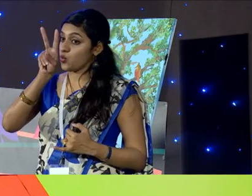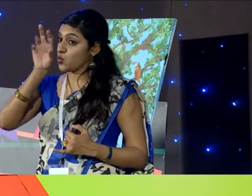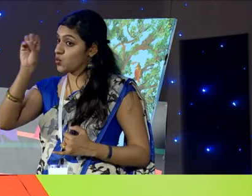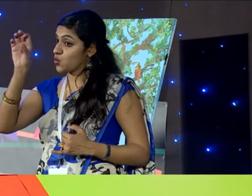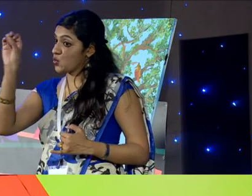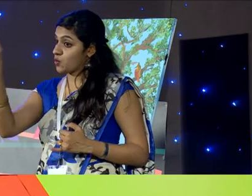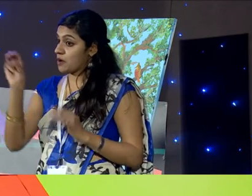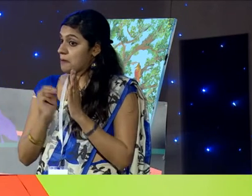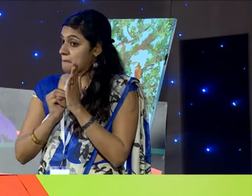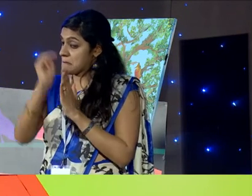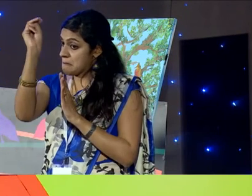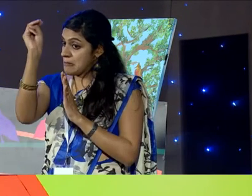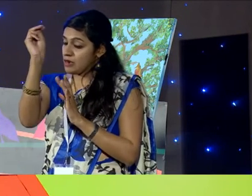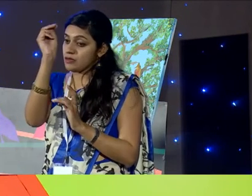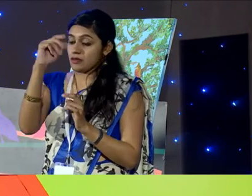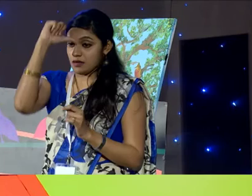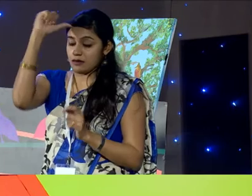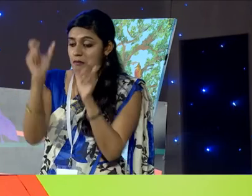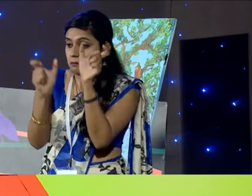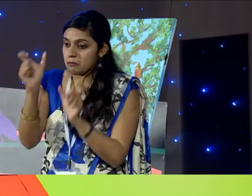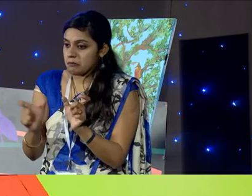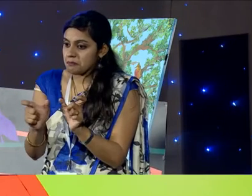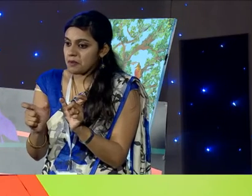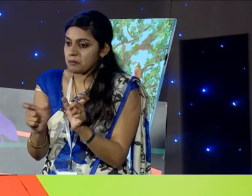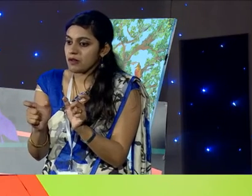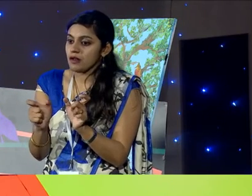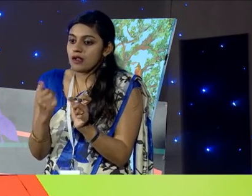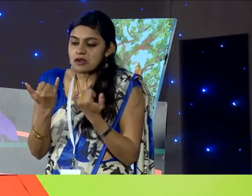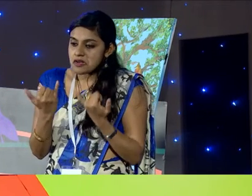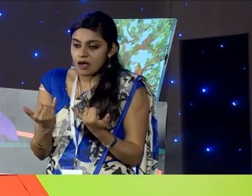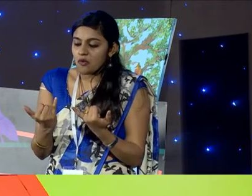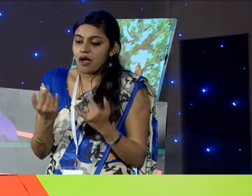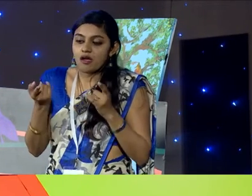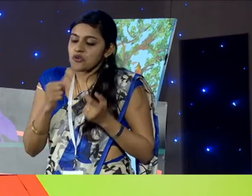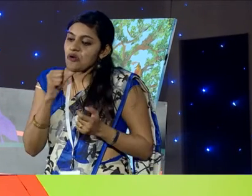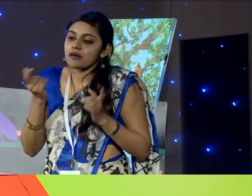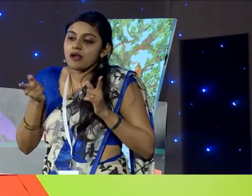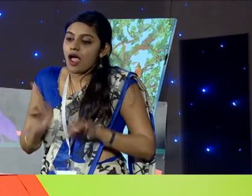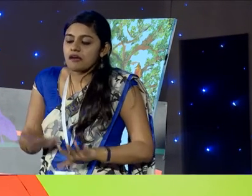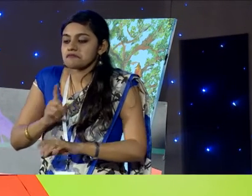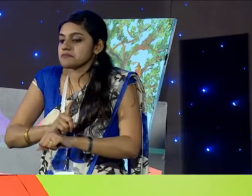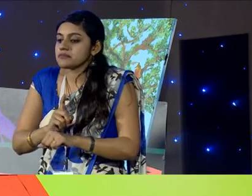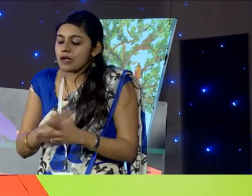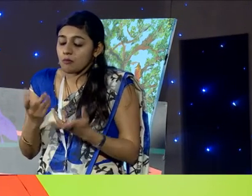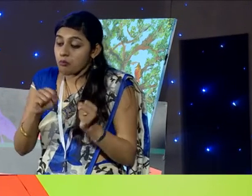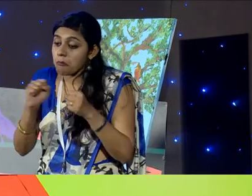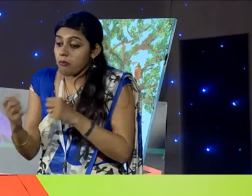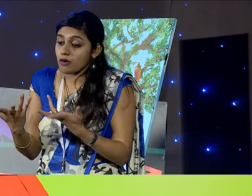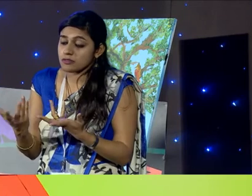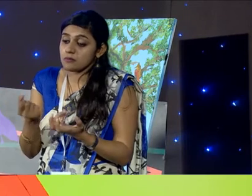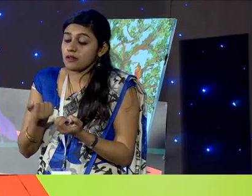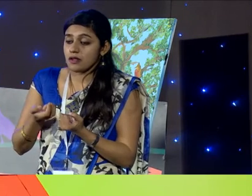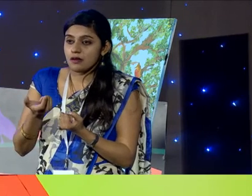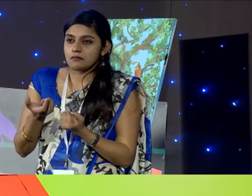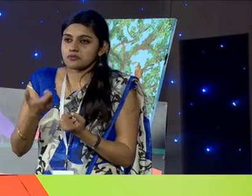huge amount of opportunity deprivation. What do I mean by opportunity deprivation? It means that they were victims of the ovarian